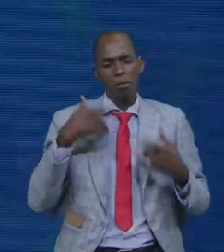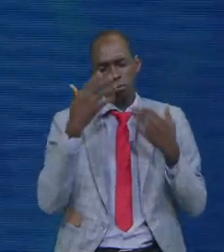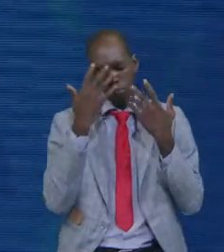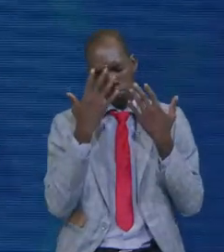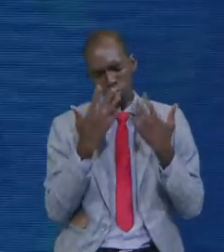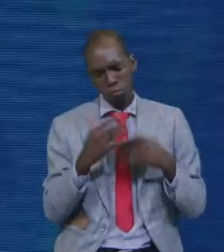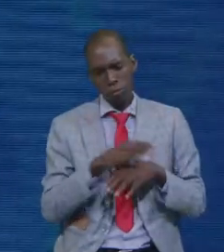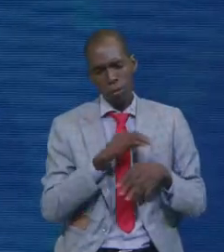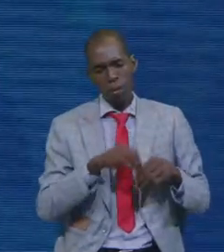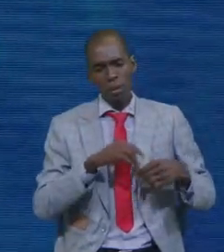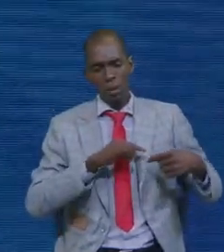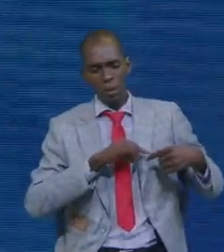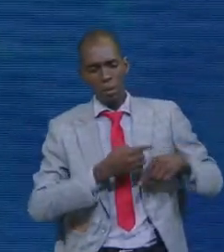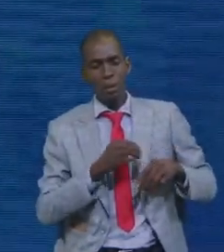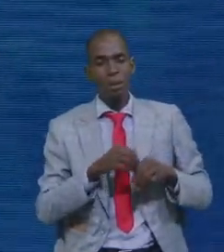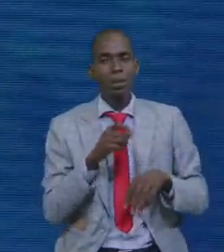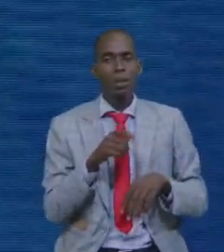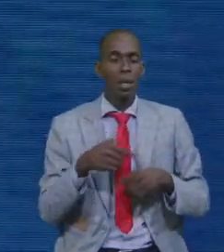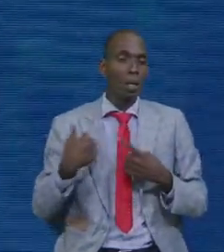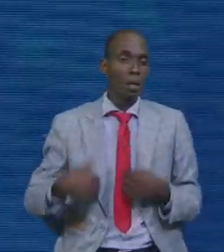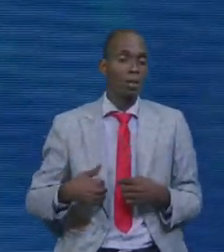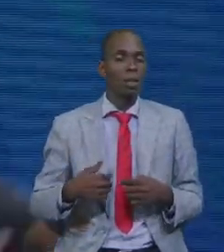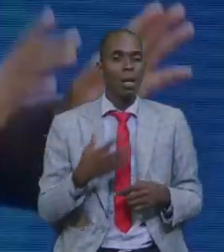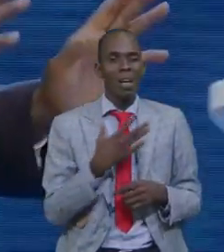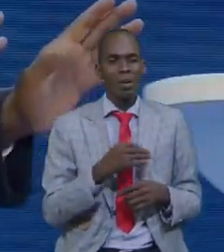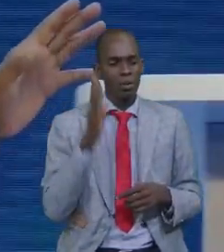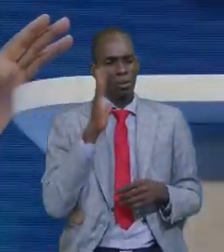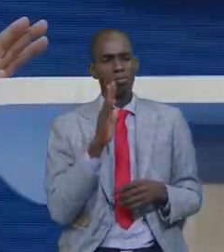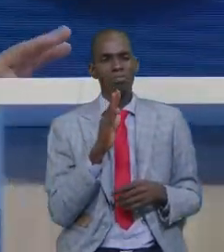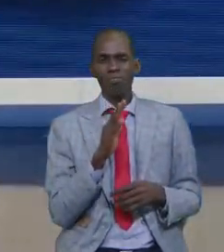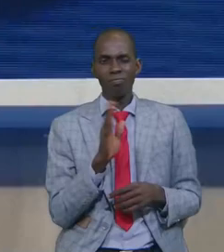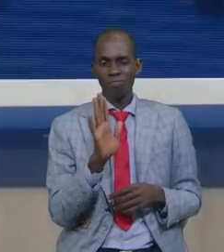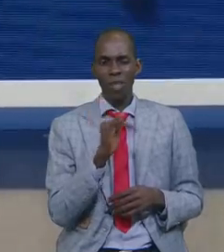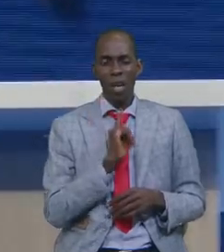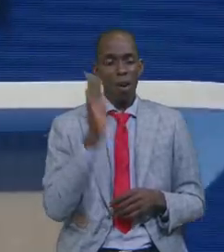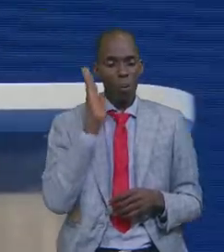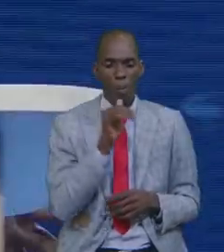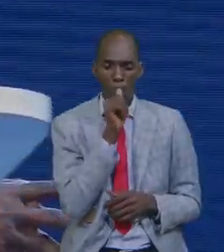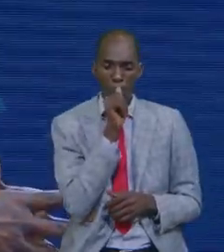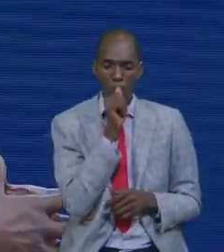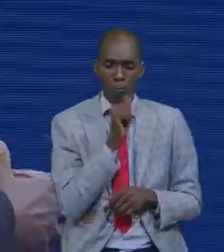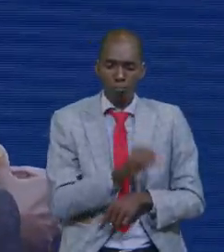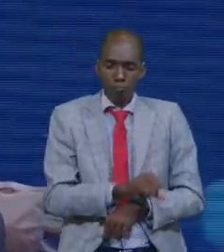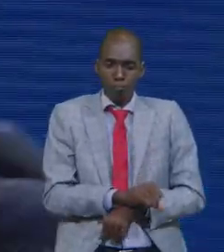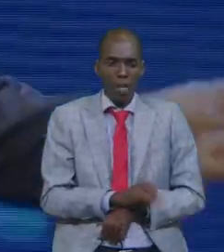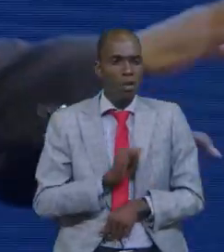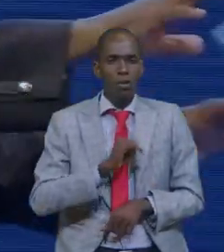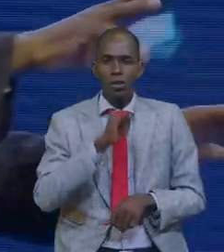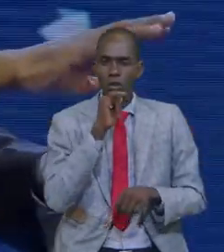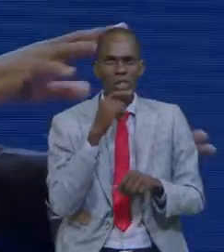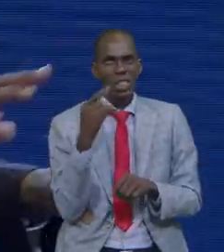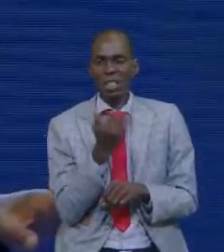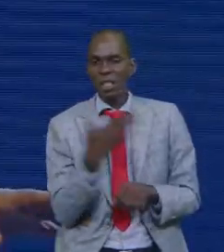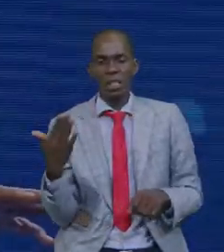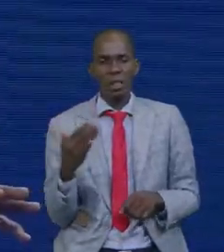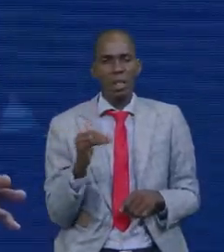say, time will solve the problem. I'll be quiet. I won't say anything. I'll just go